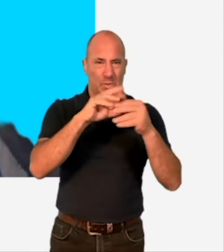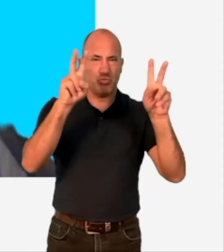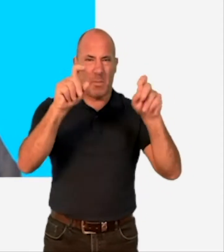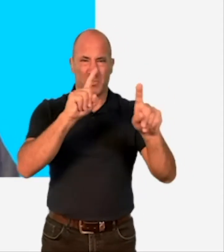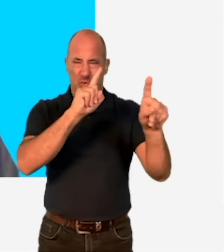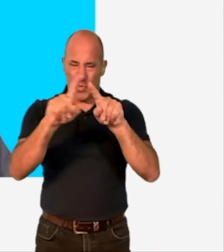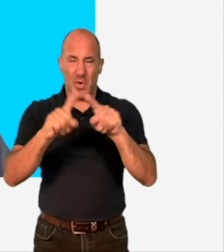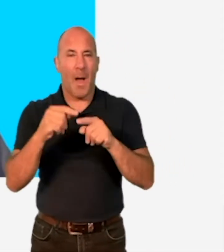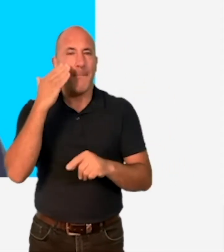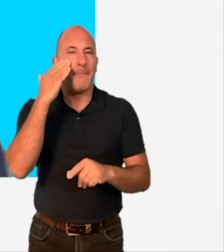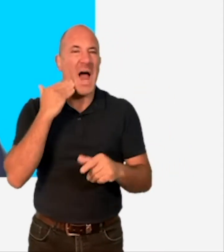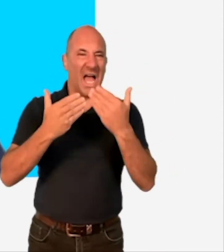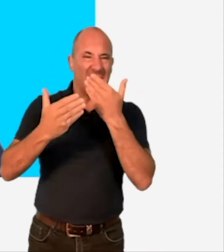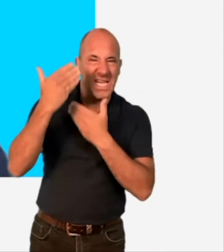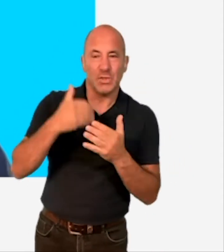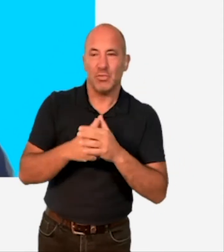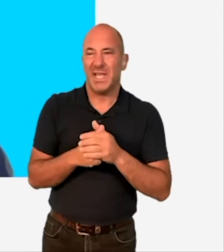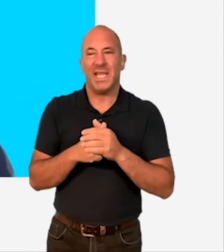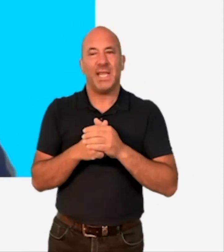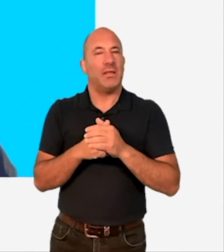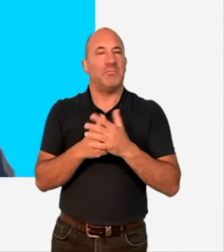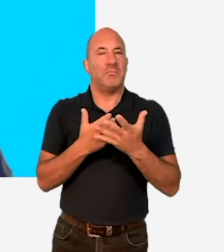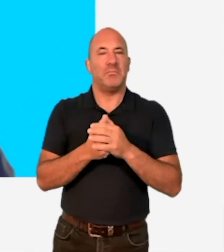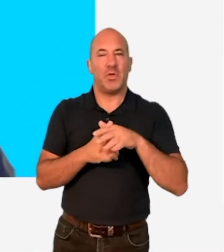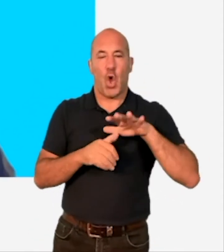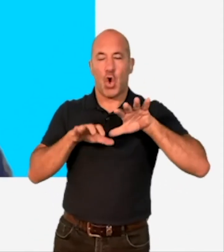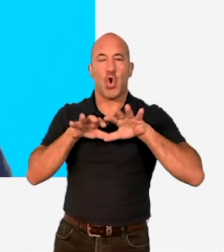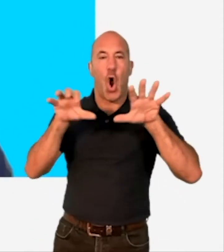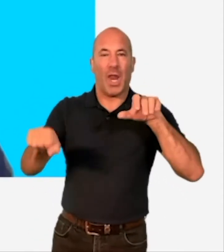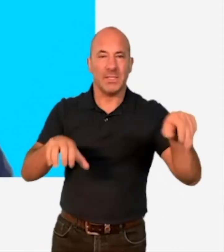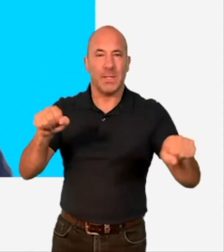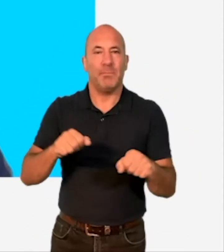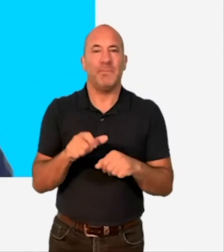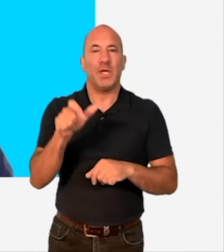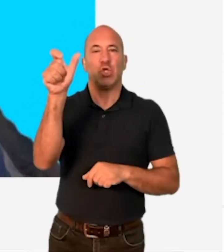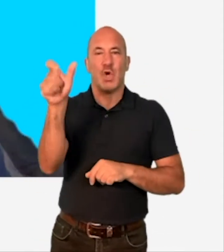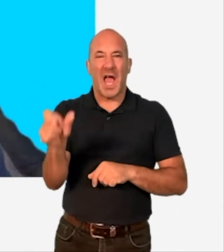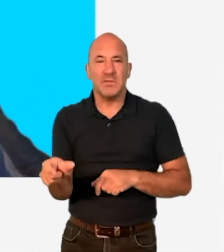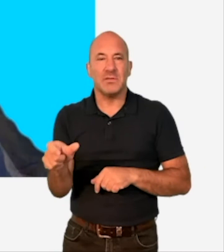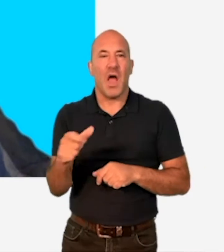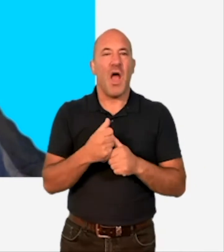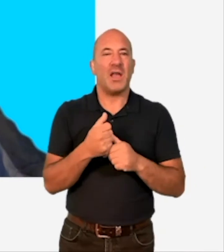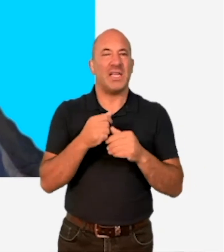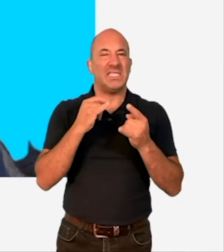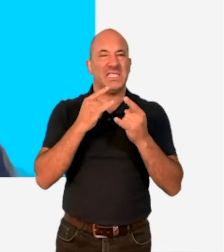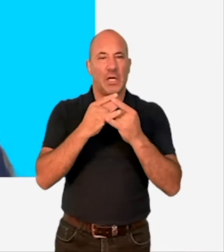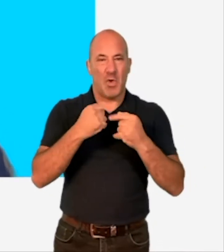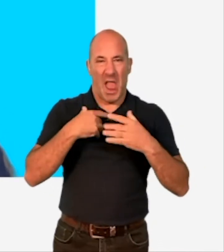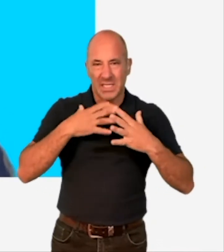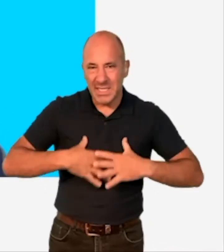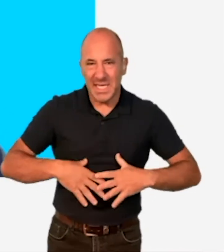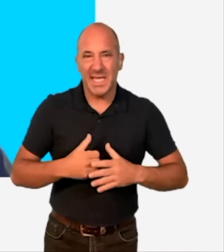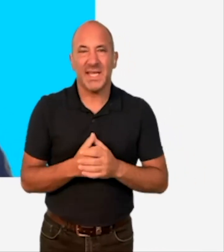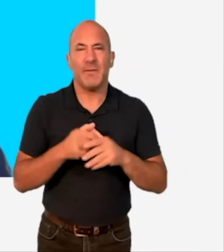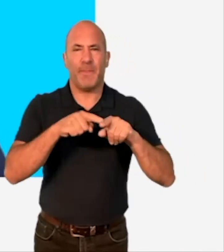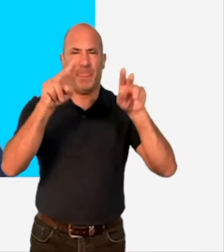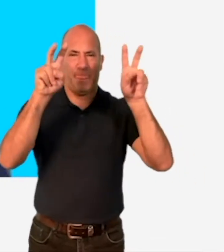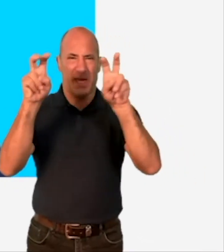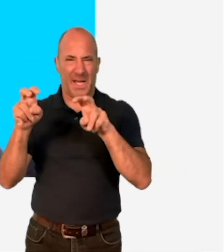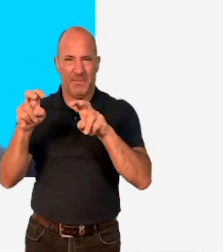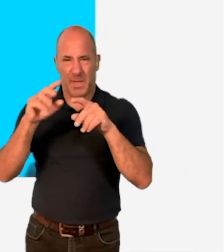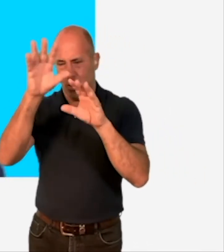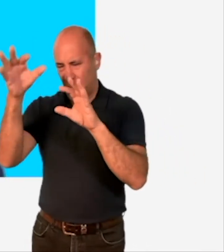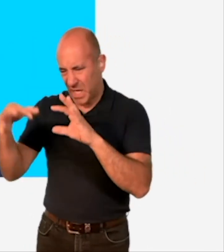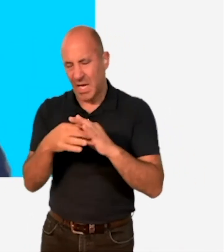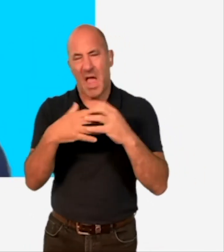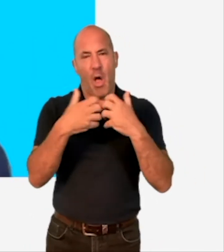different kinds of topics like Black history, colonialism, gender, sexuality, and how these themes